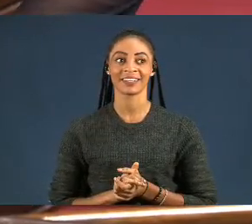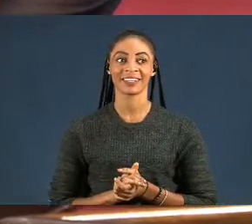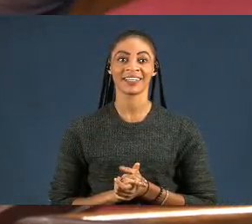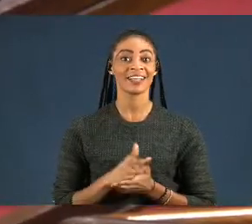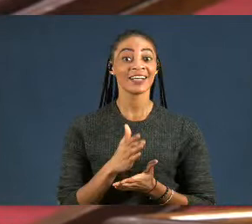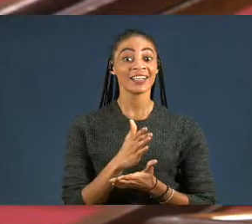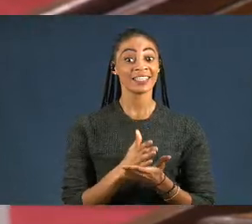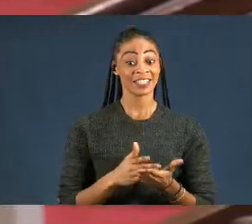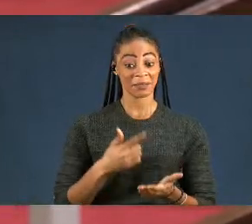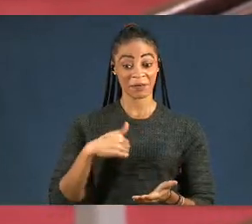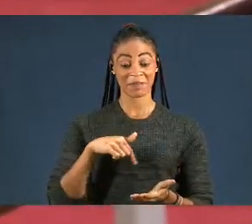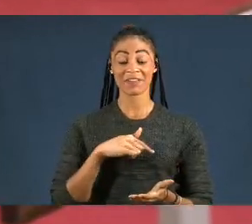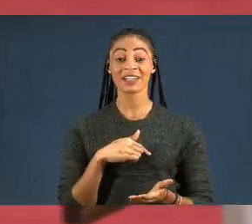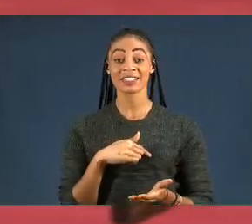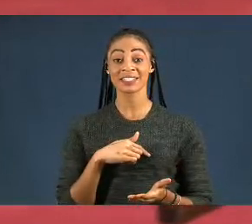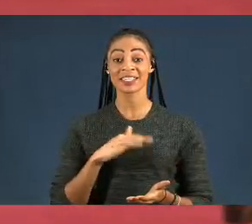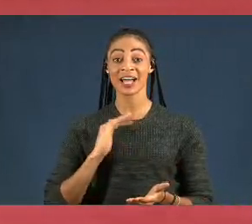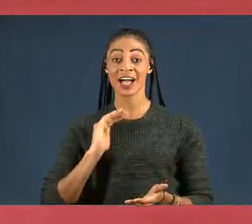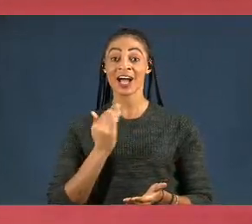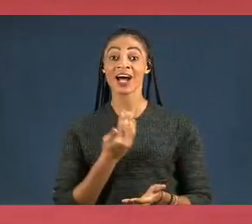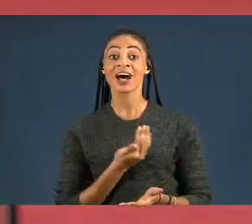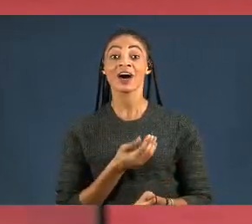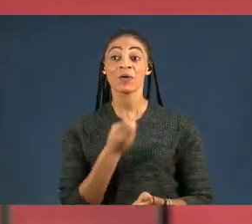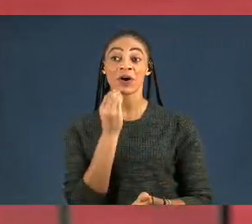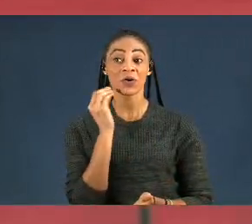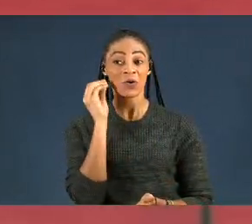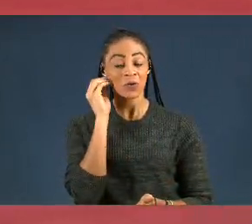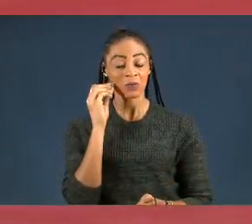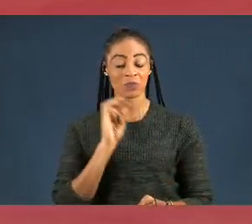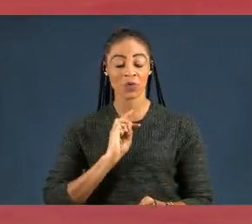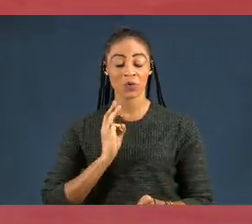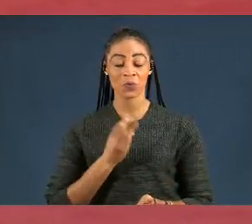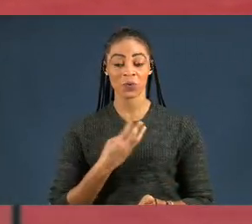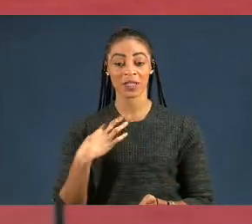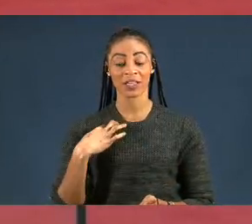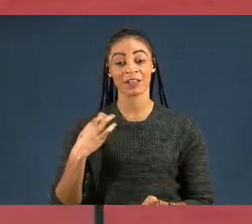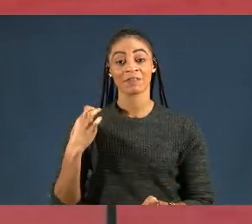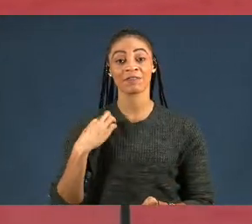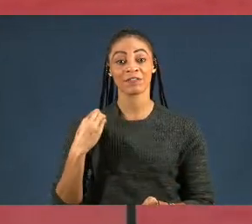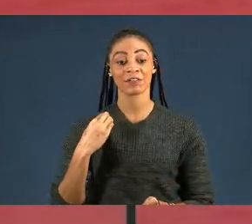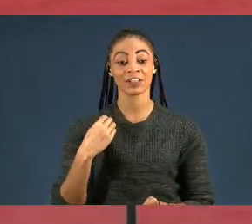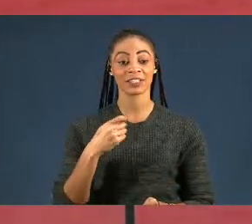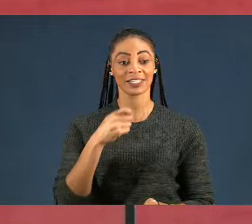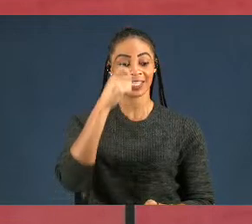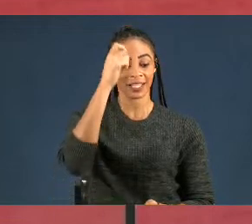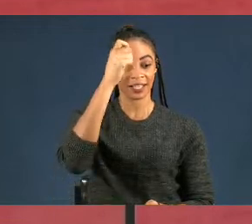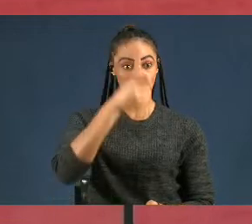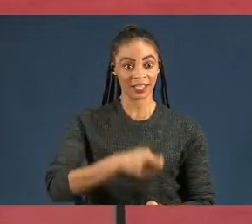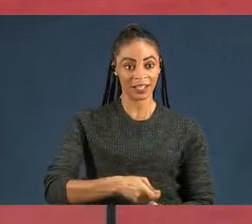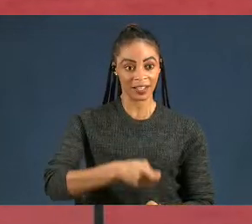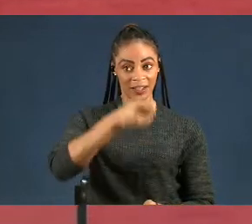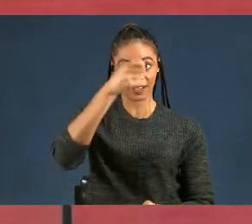we grew up with, saying even we would volunteer to paint. Eh? Some of those